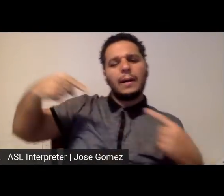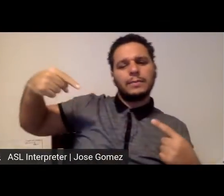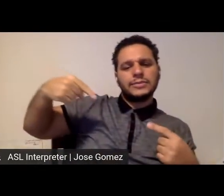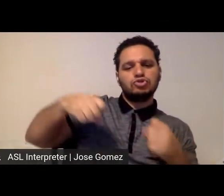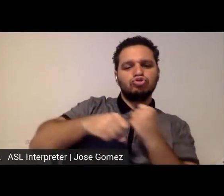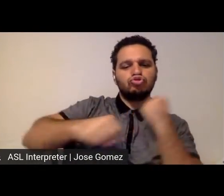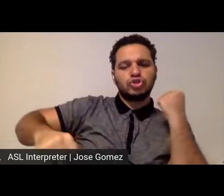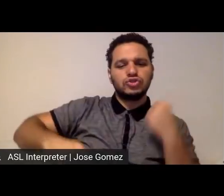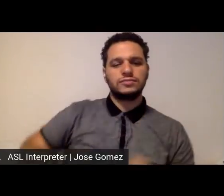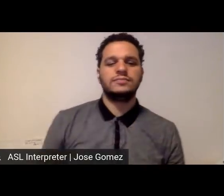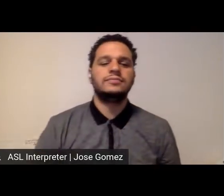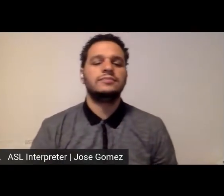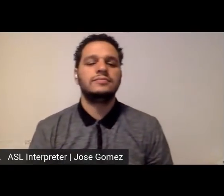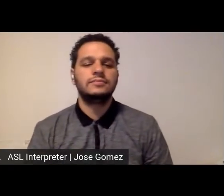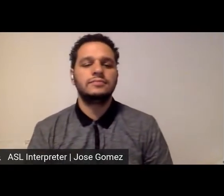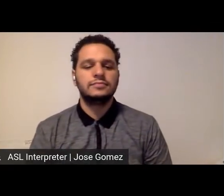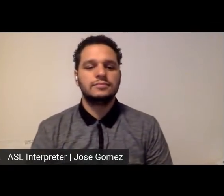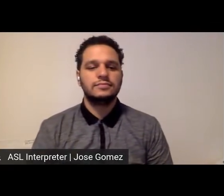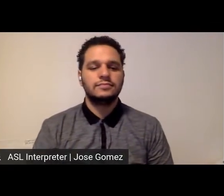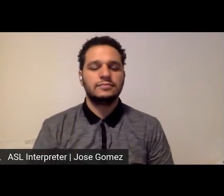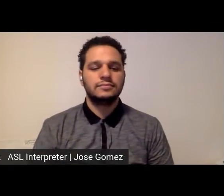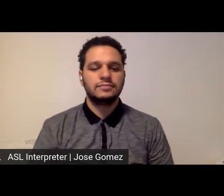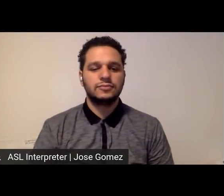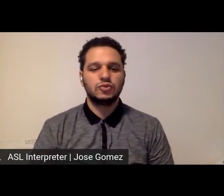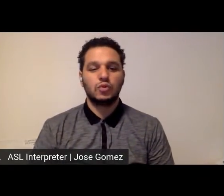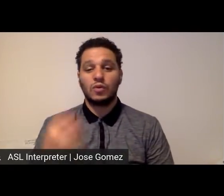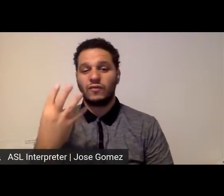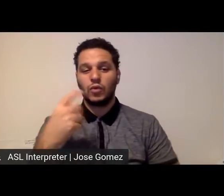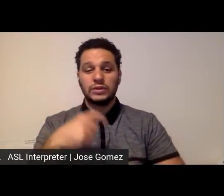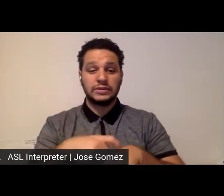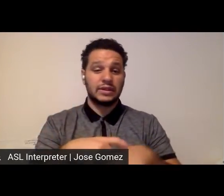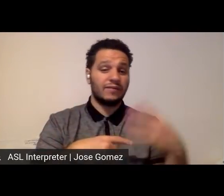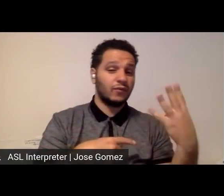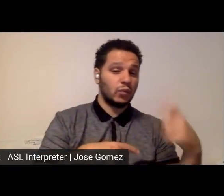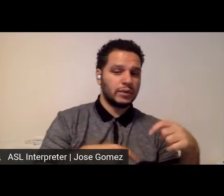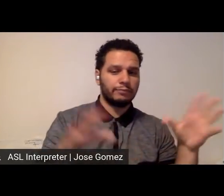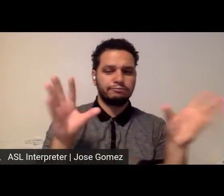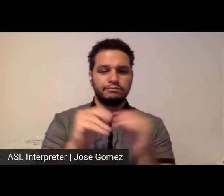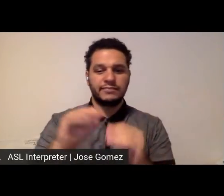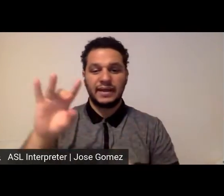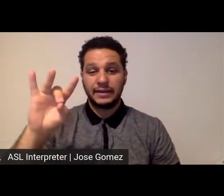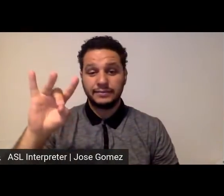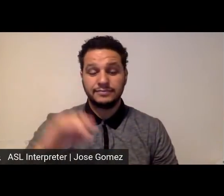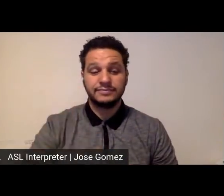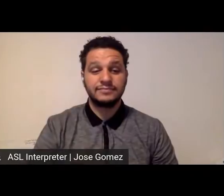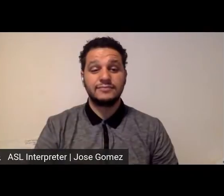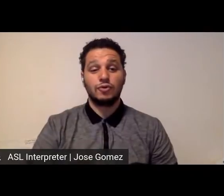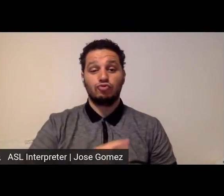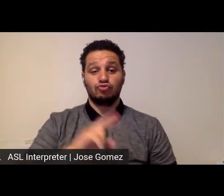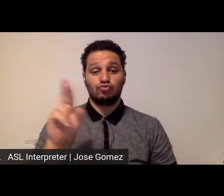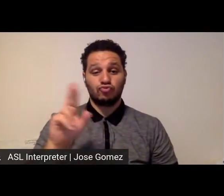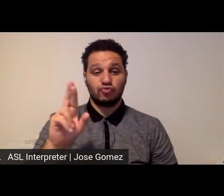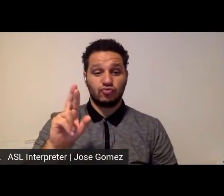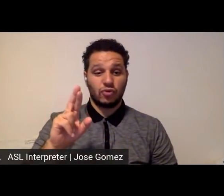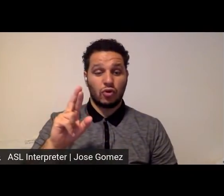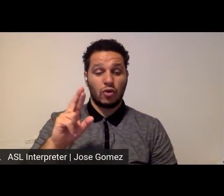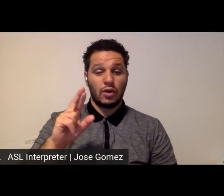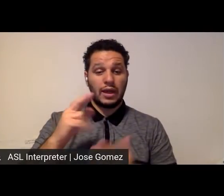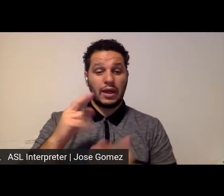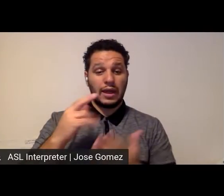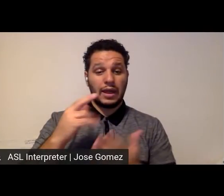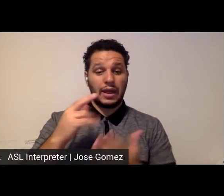Yeah? So we'll do 4 and 4. It'll be 8. Yeah? So to the right, opening that side, you can use that left